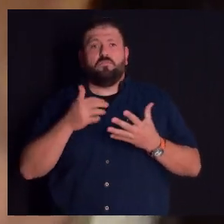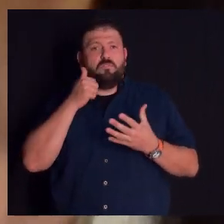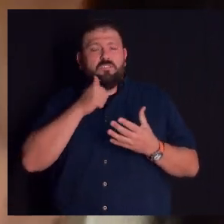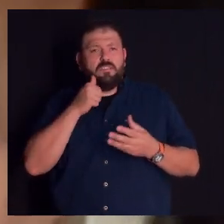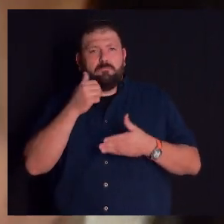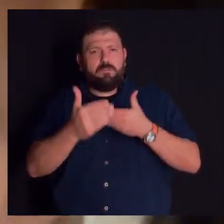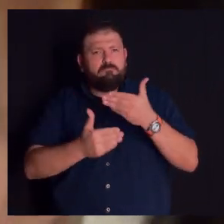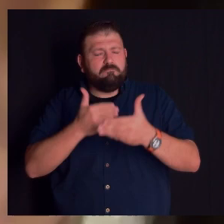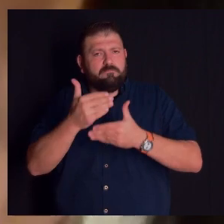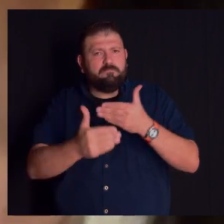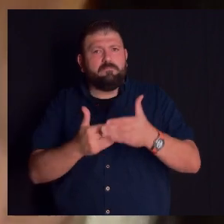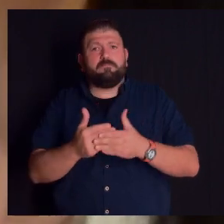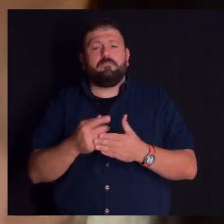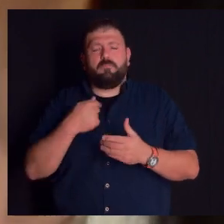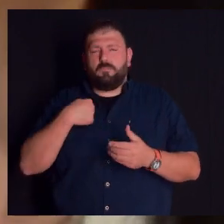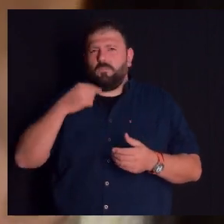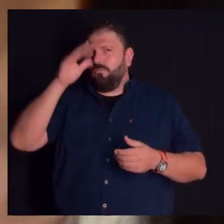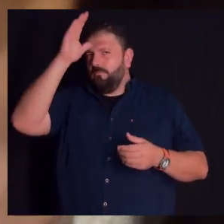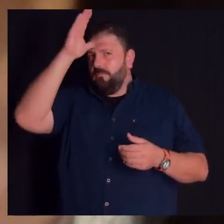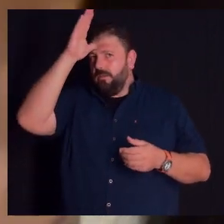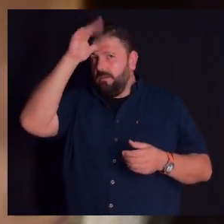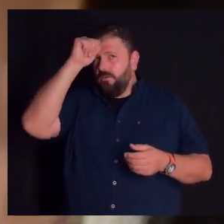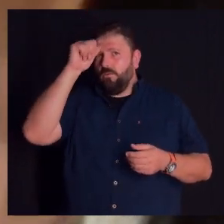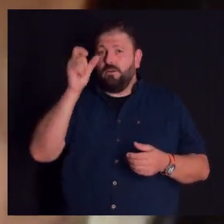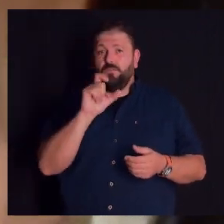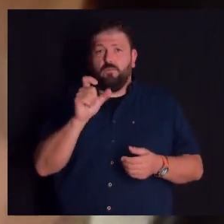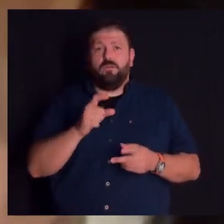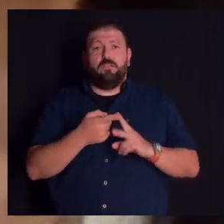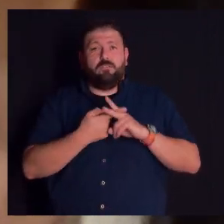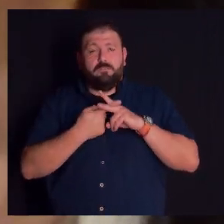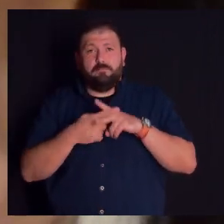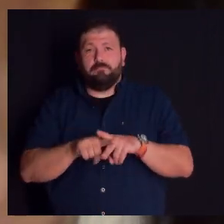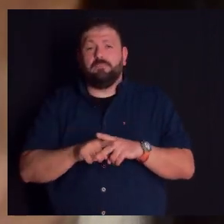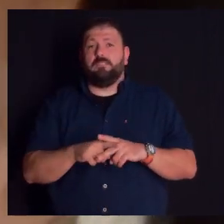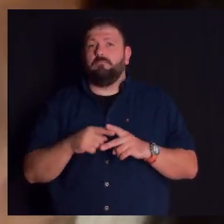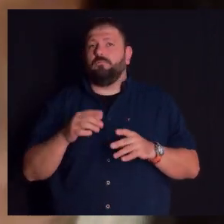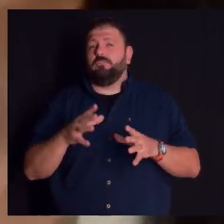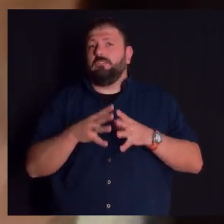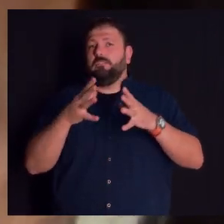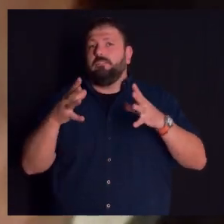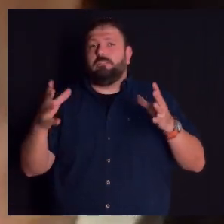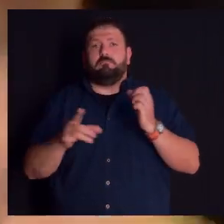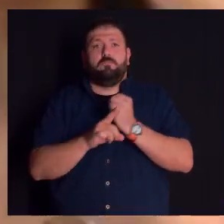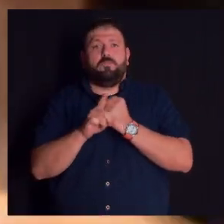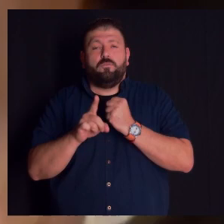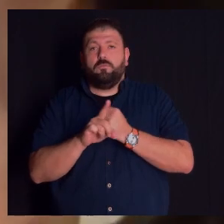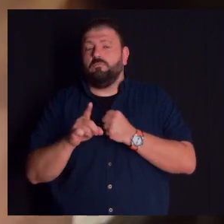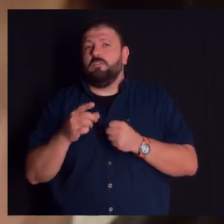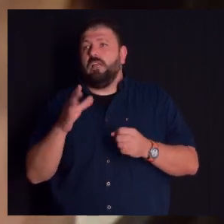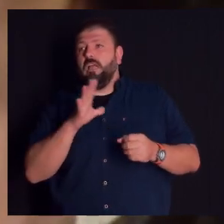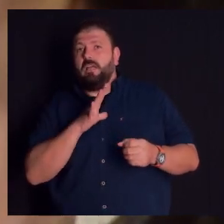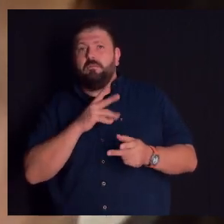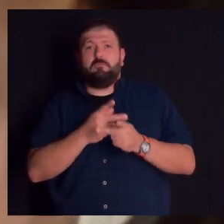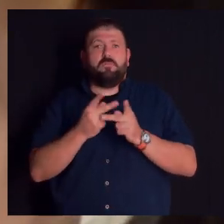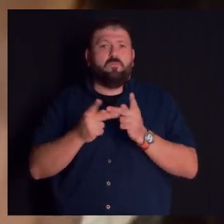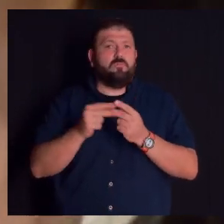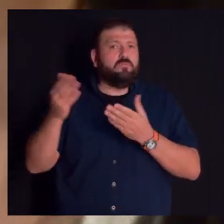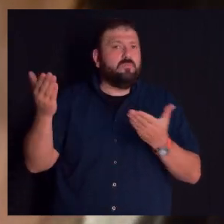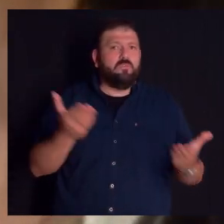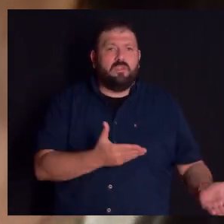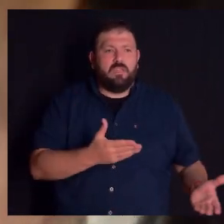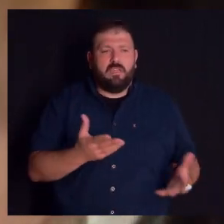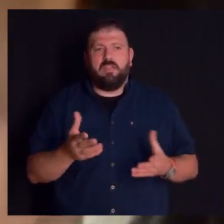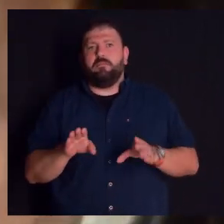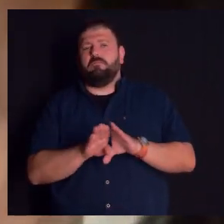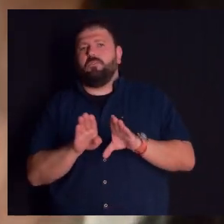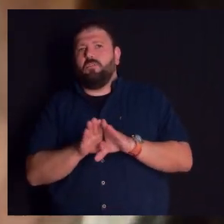different, always ahead of our time. For example, we experienced a